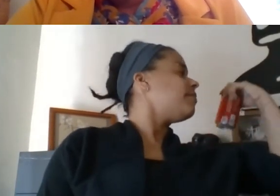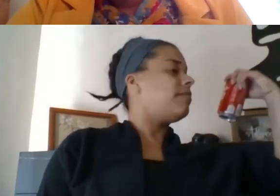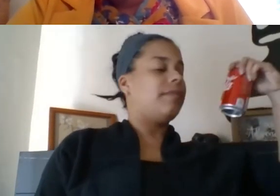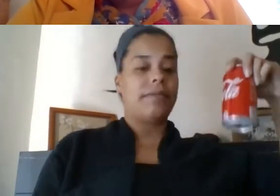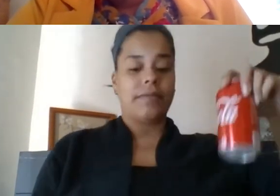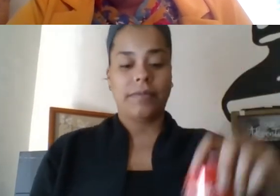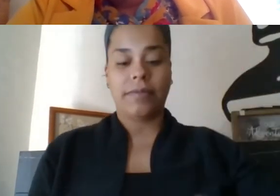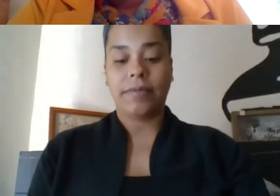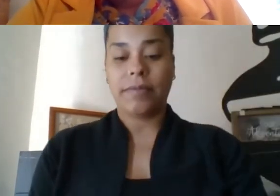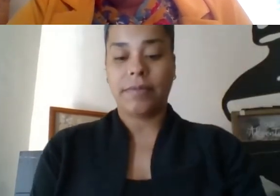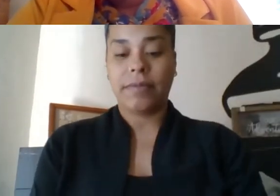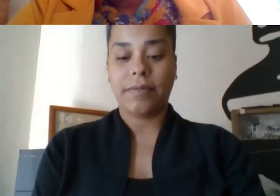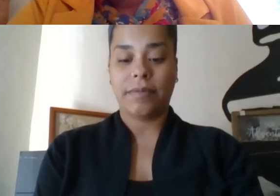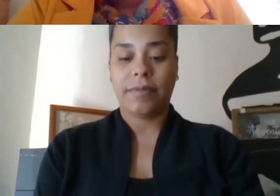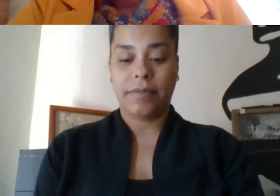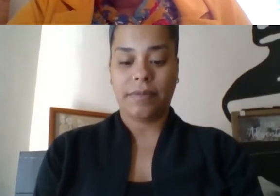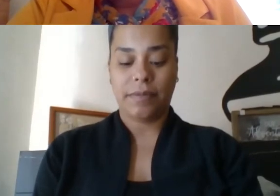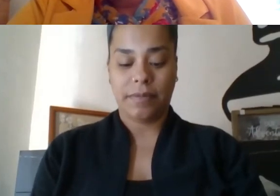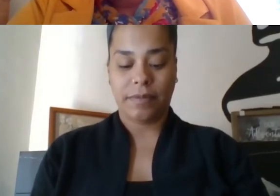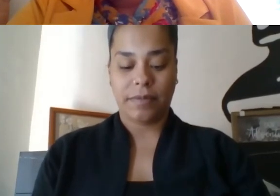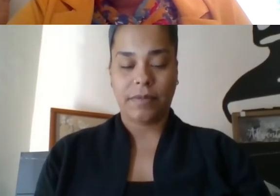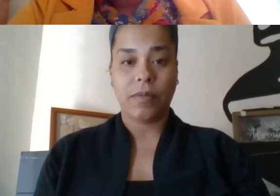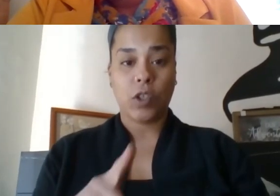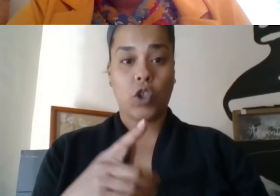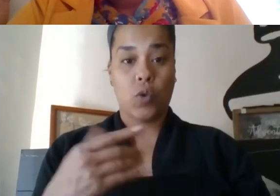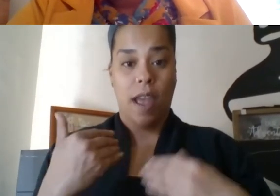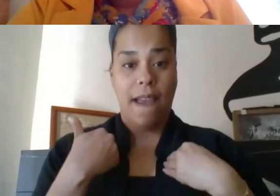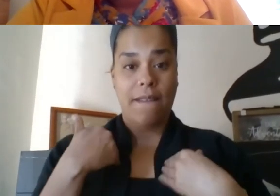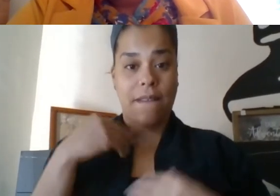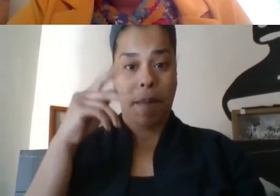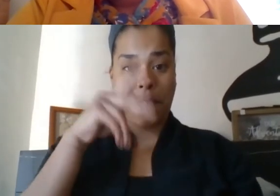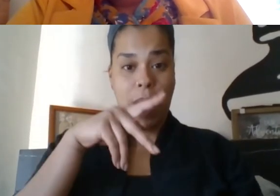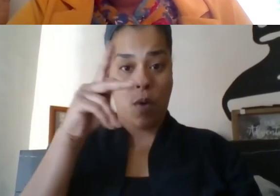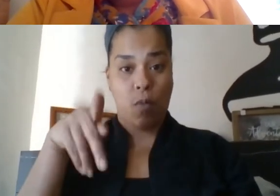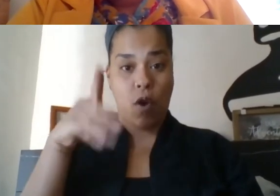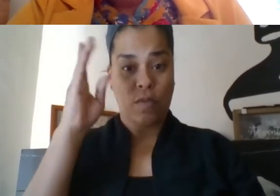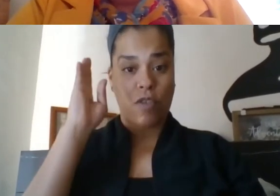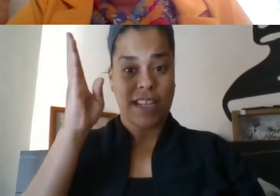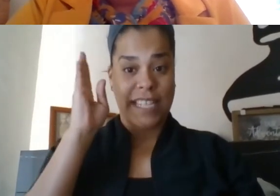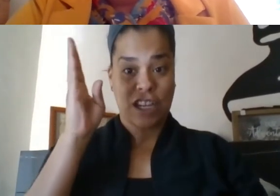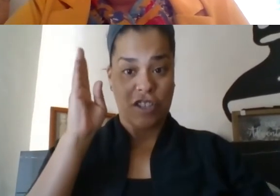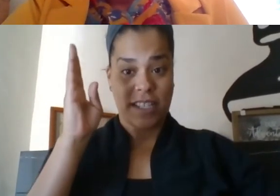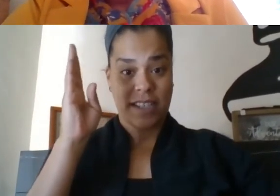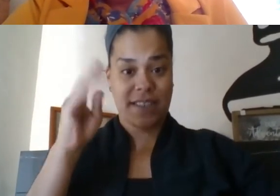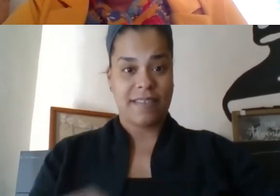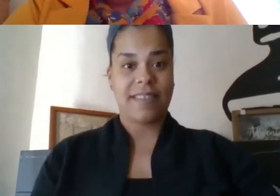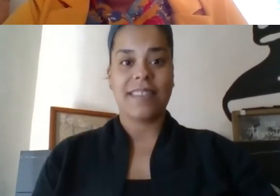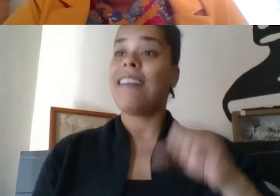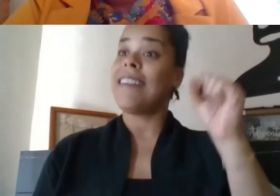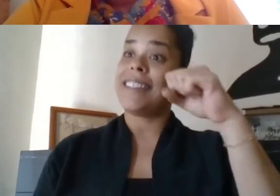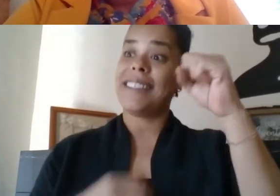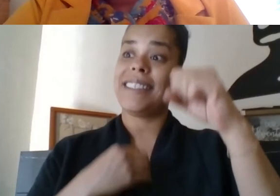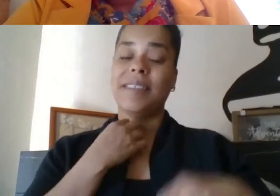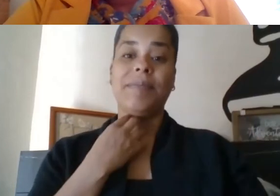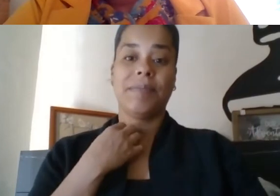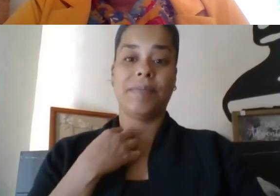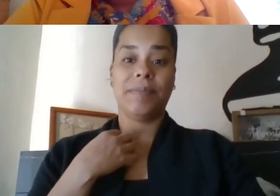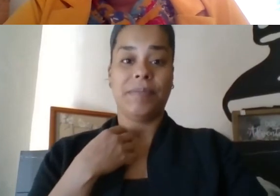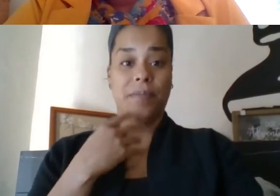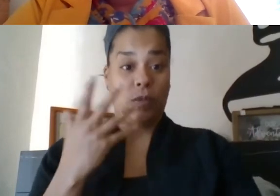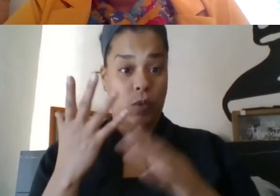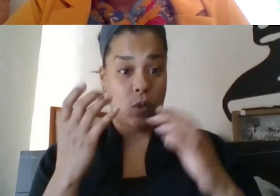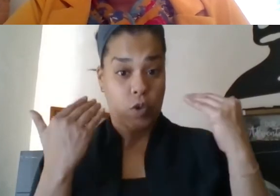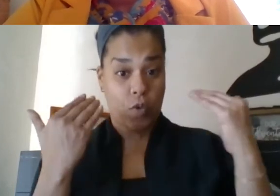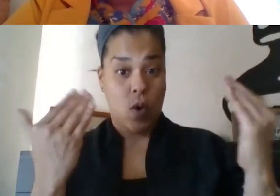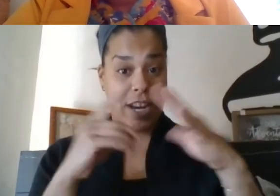So you have a PowerPoint presentation for the folks. Yes. Would you like to get